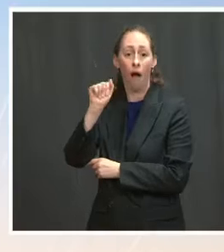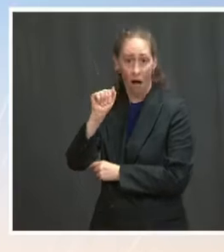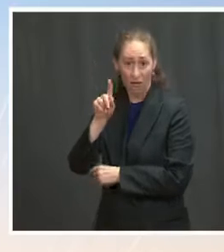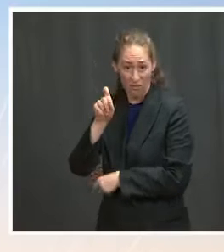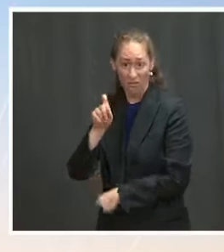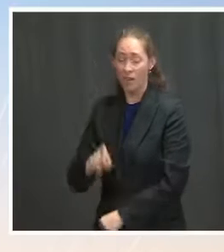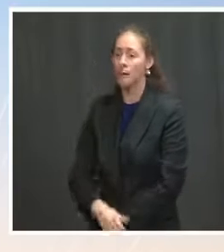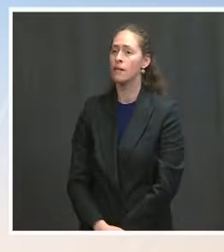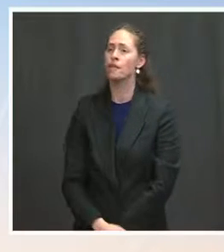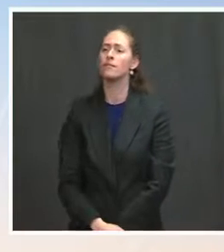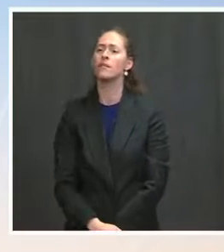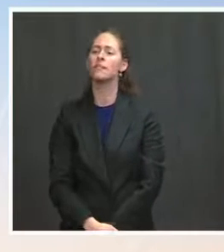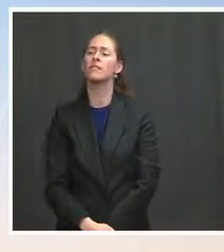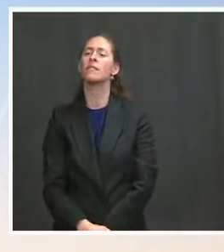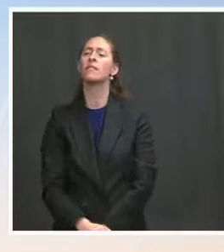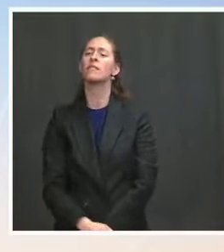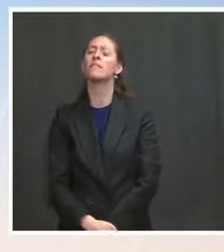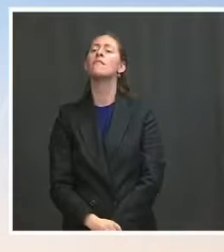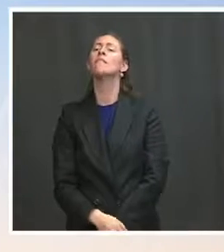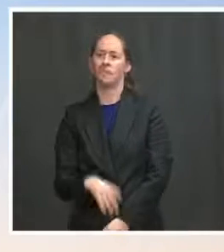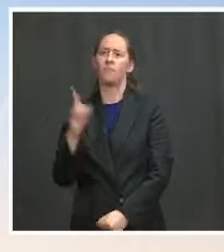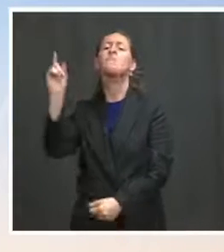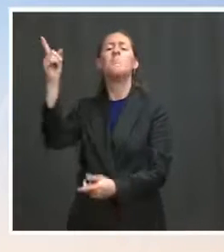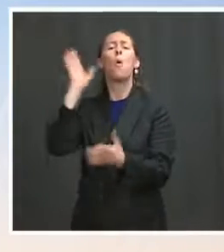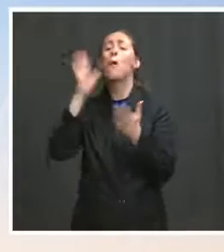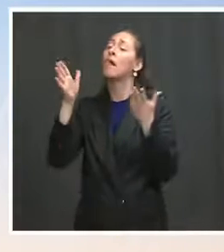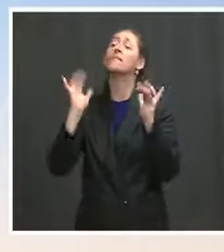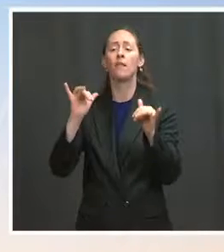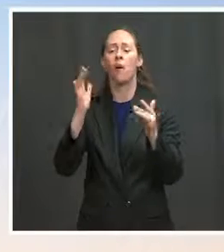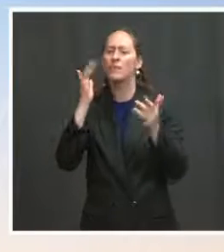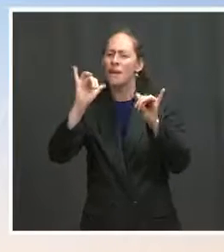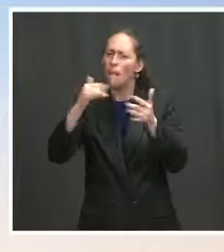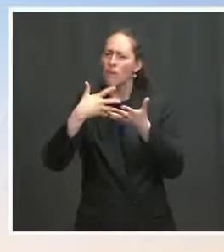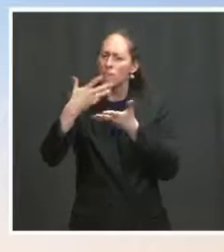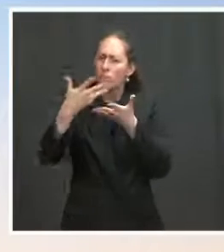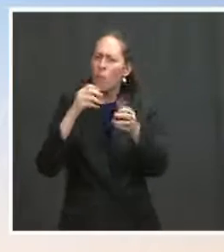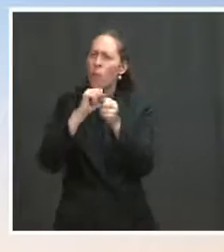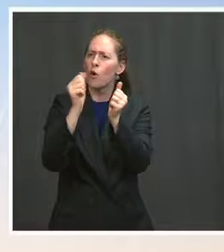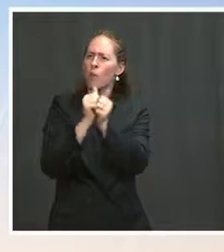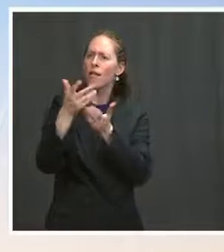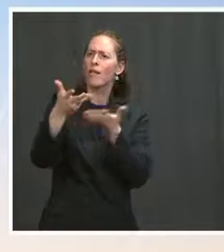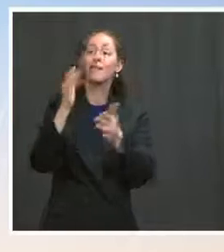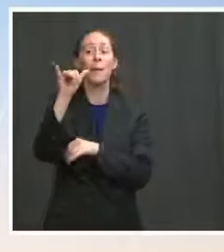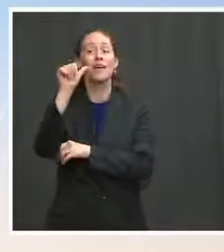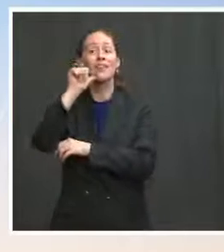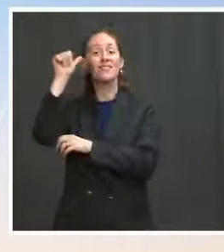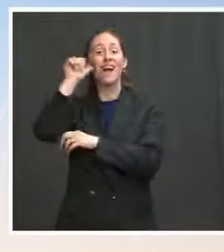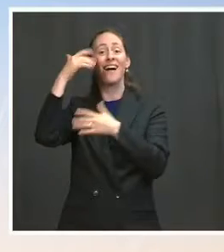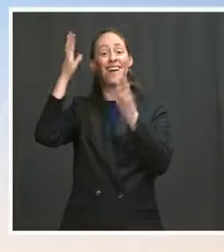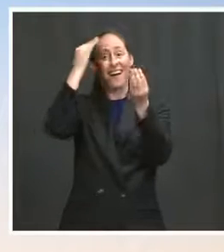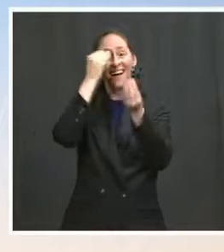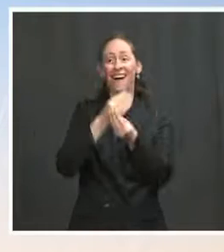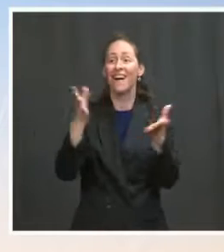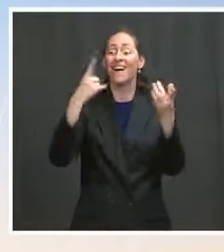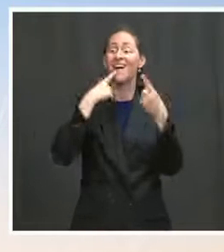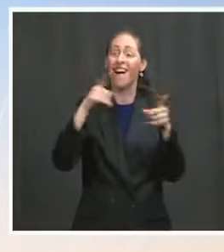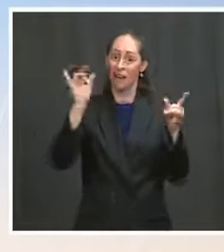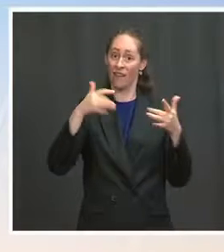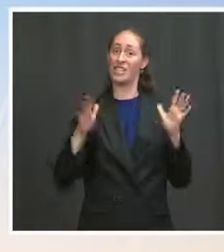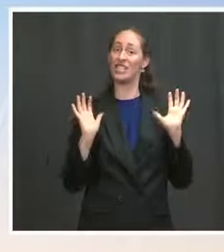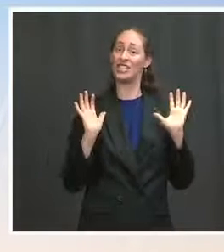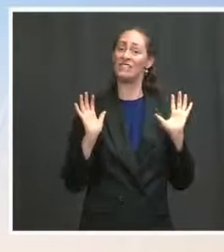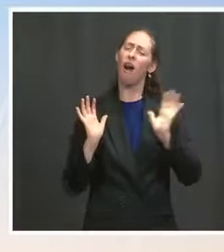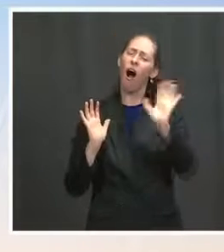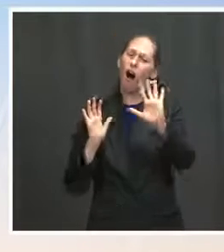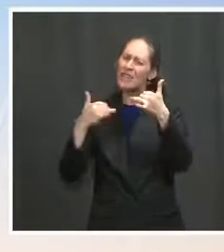stay very engaged. Yesterday was not the end. I know none of you thought that, but just to be clear, there's work ahead. Senator Sinema was an